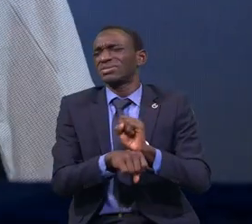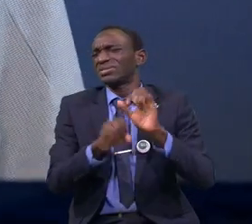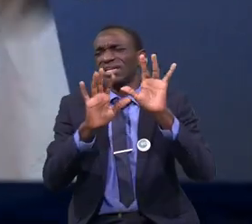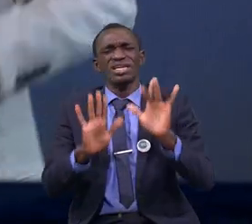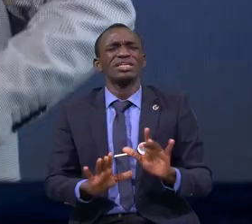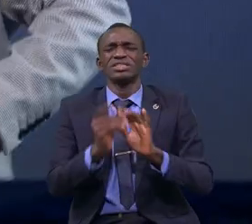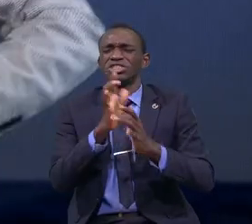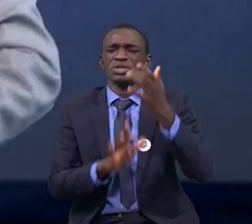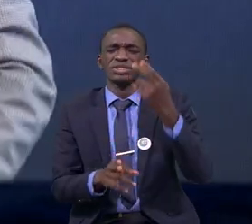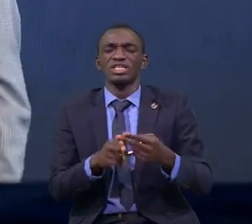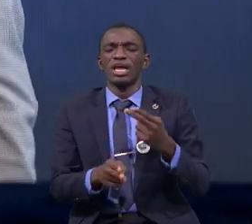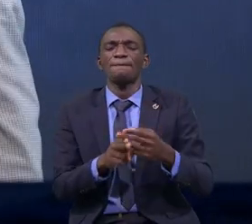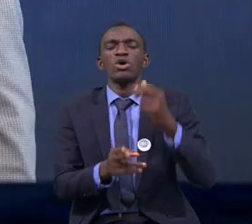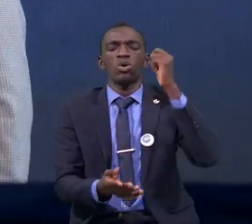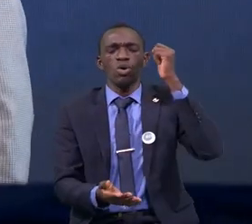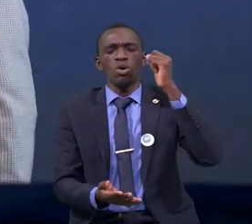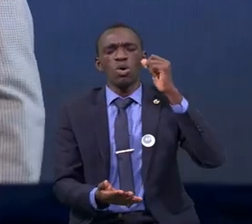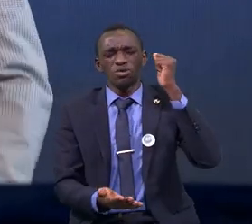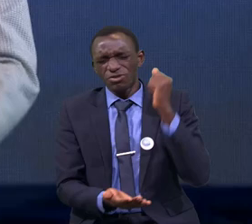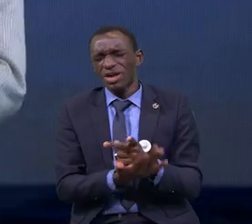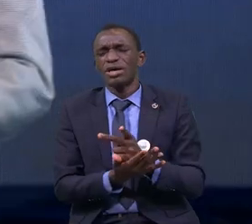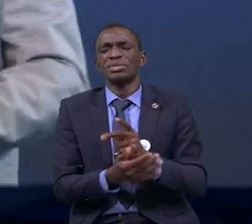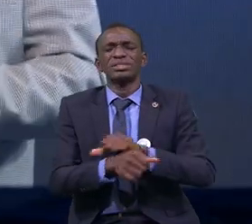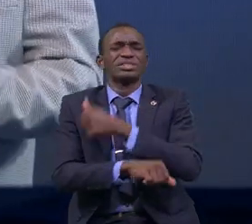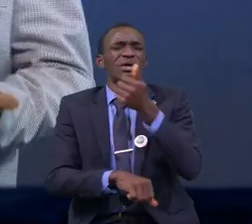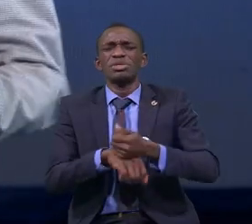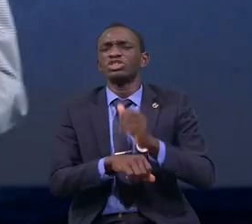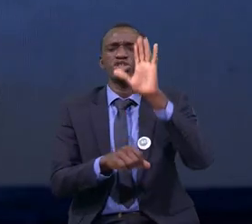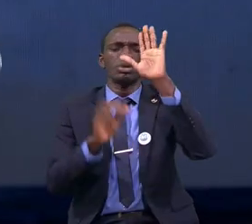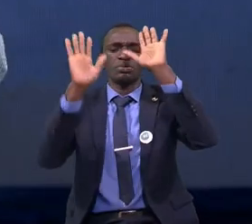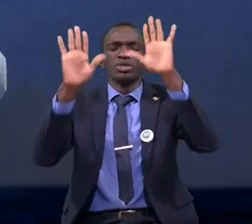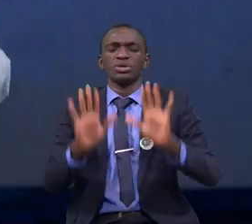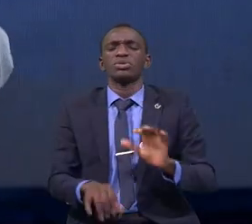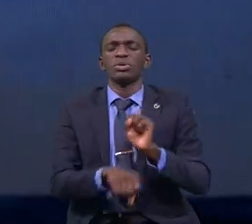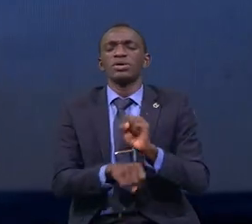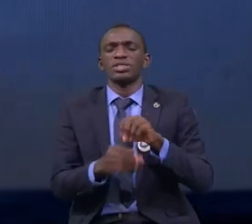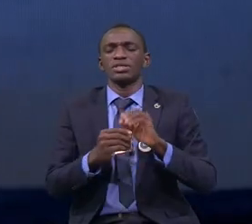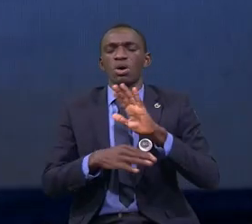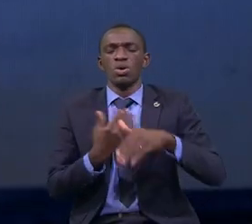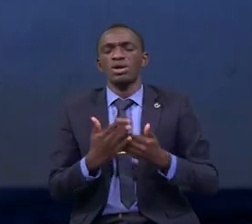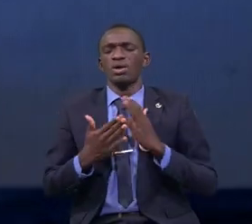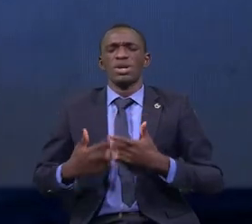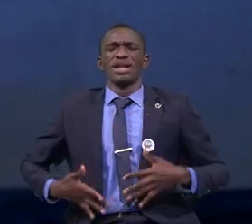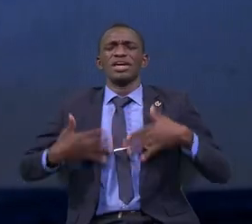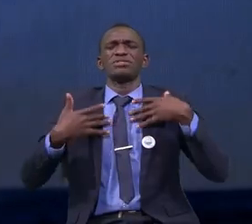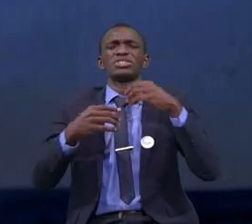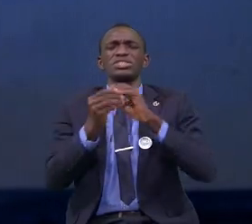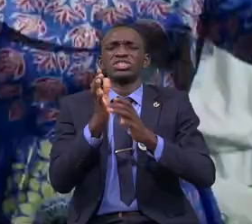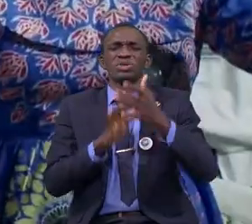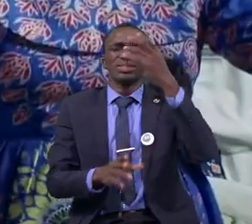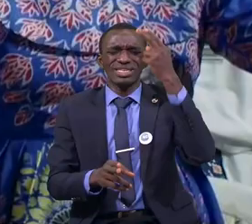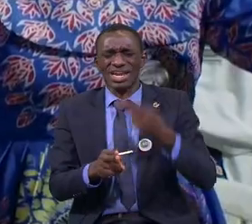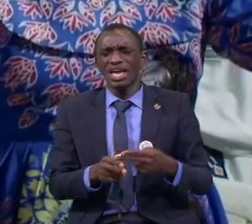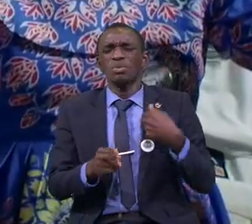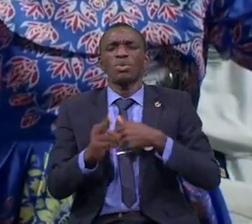Confirm your miracle in every life. In Jesus' name we pray.